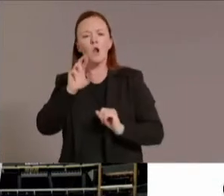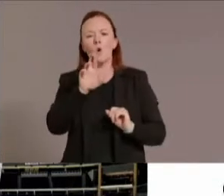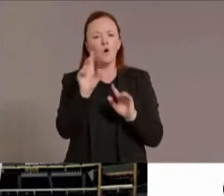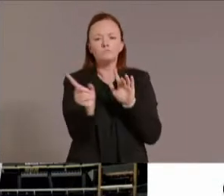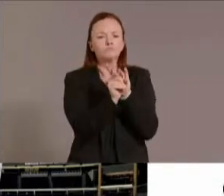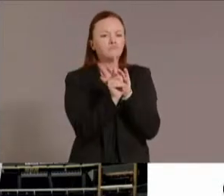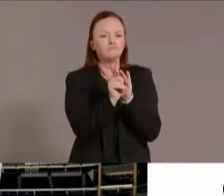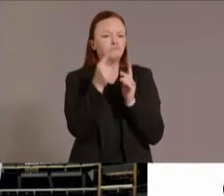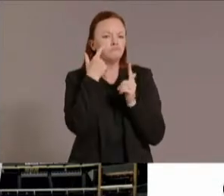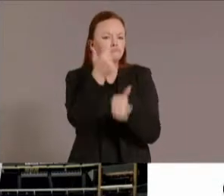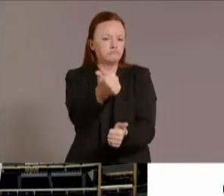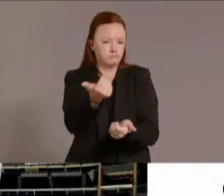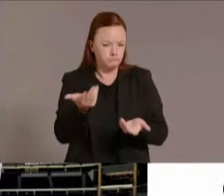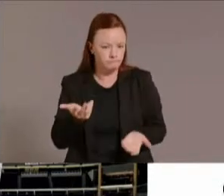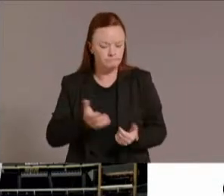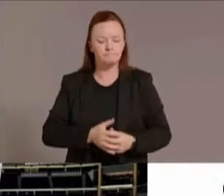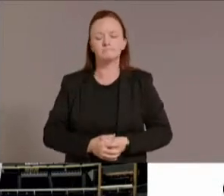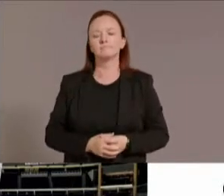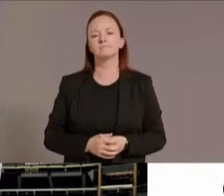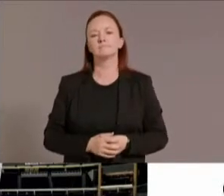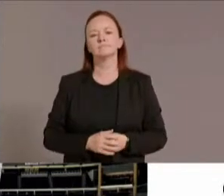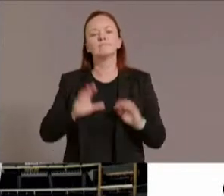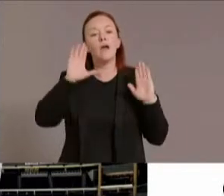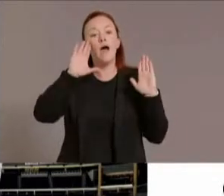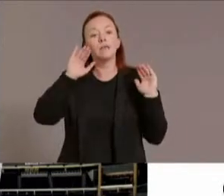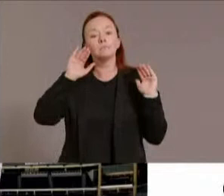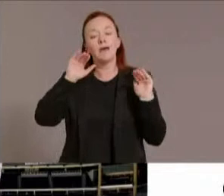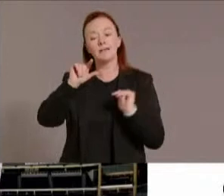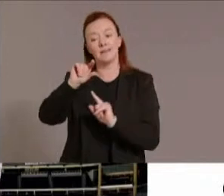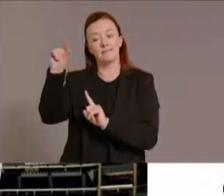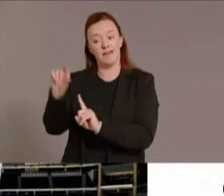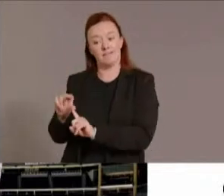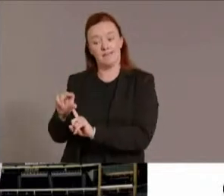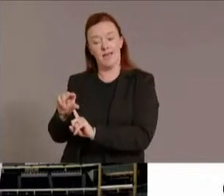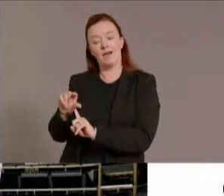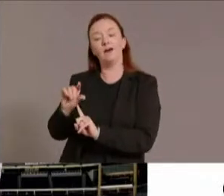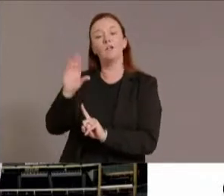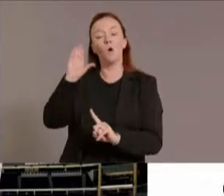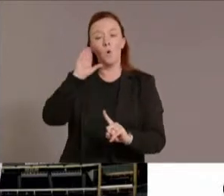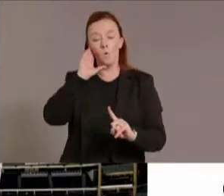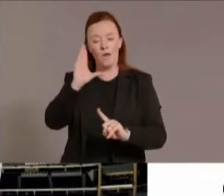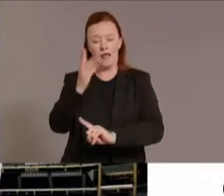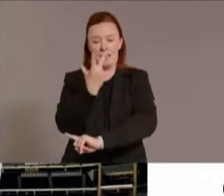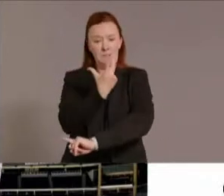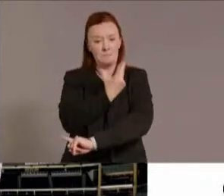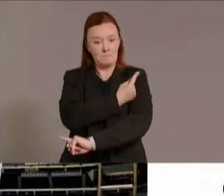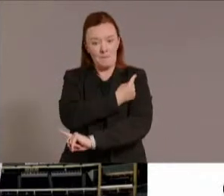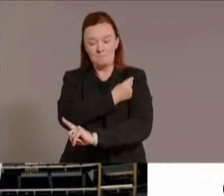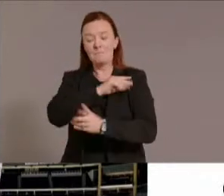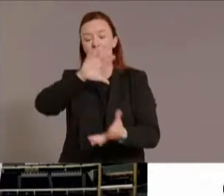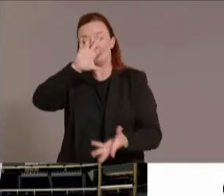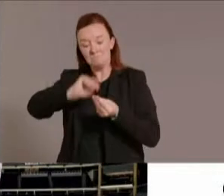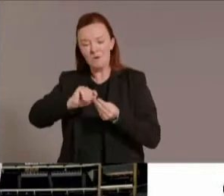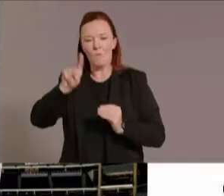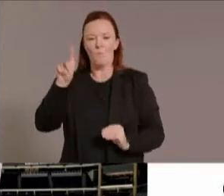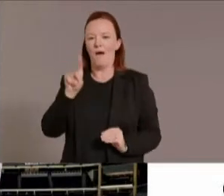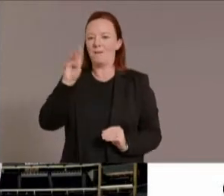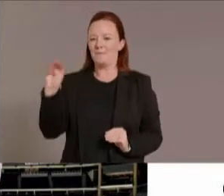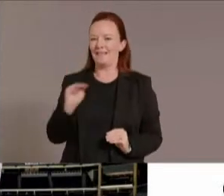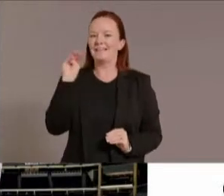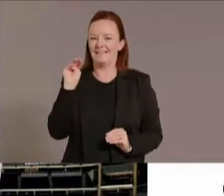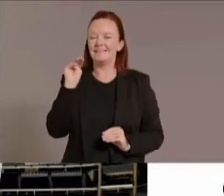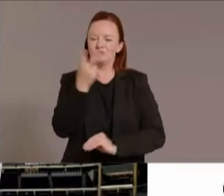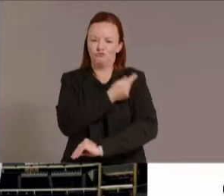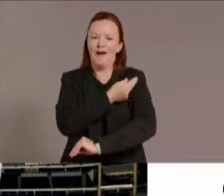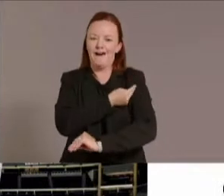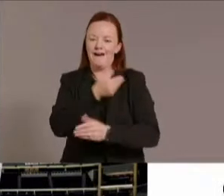walk in. It's anticipated that the Glendale pod will hit 1 million shots in May. A couple of